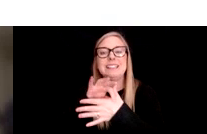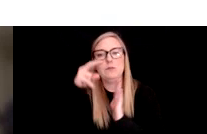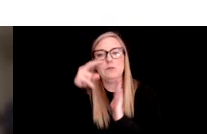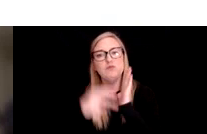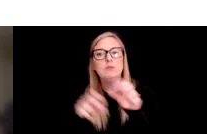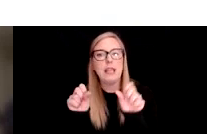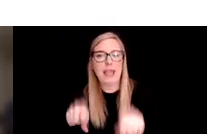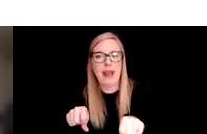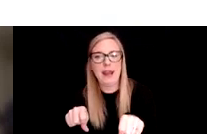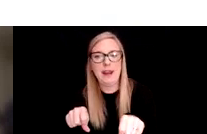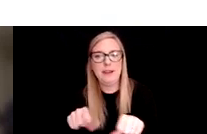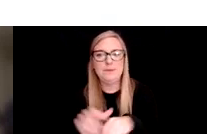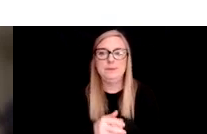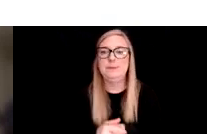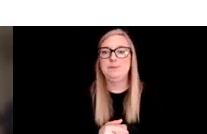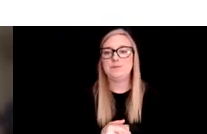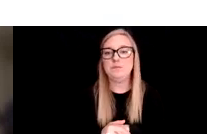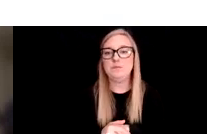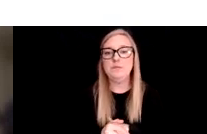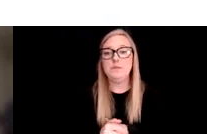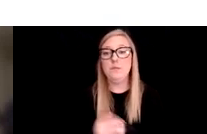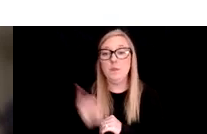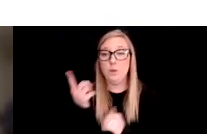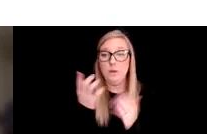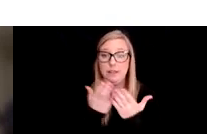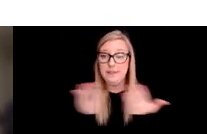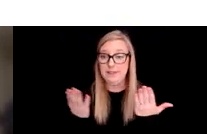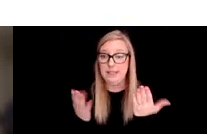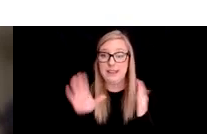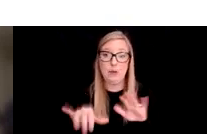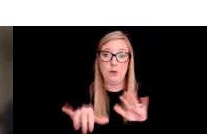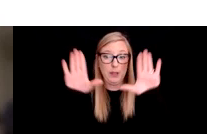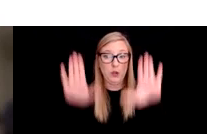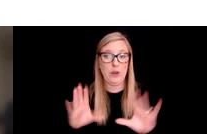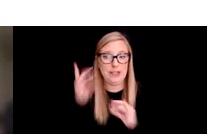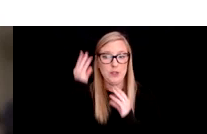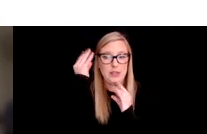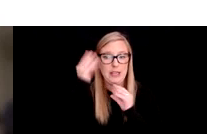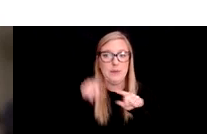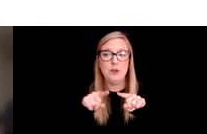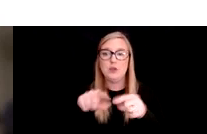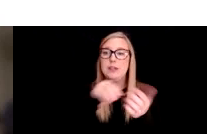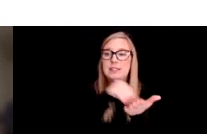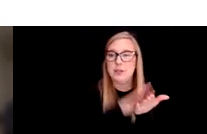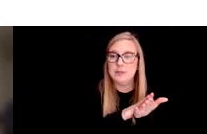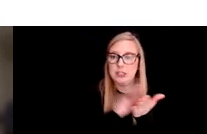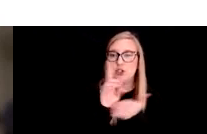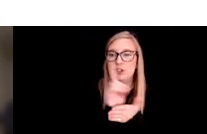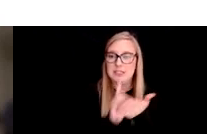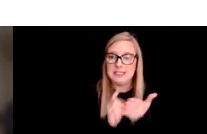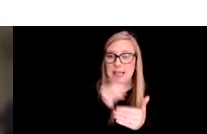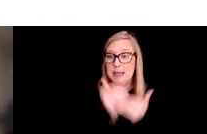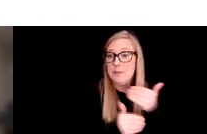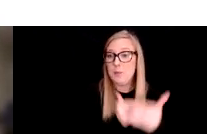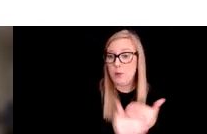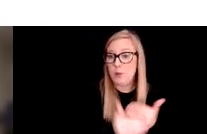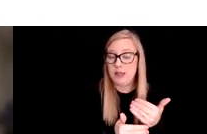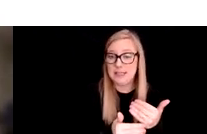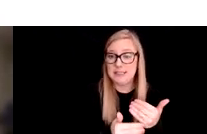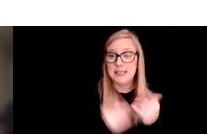So one of the things that would have been really great to think about when doing documentation or when building these kinds of layouts is